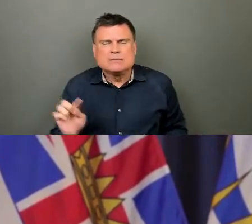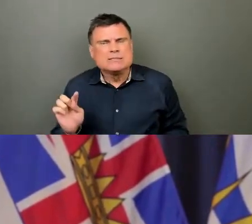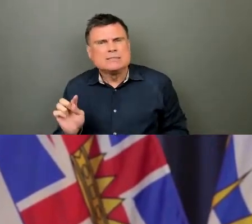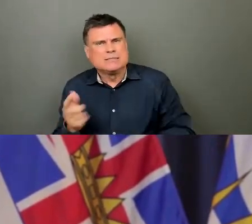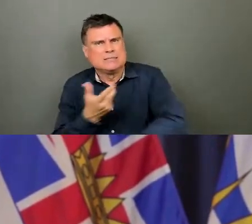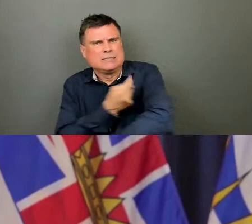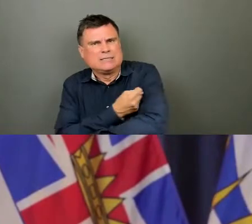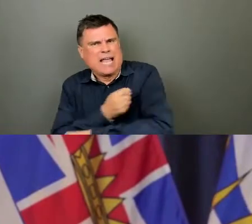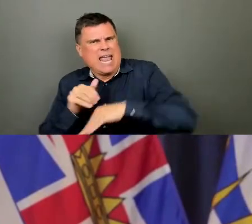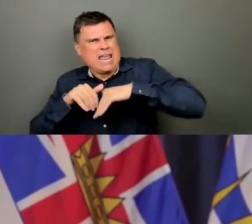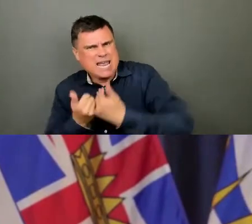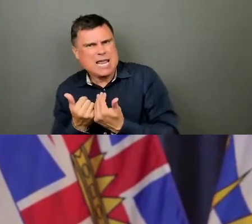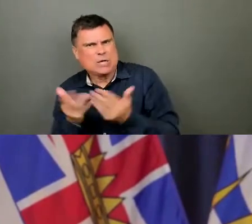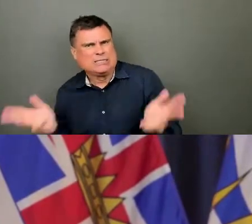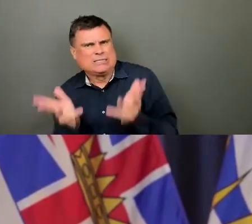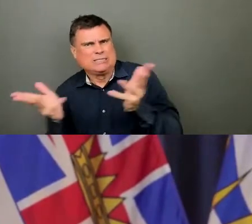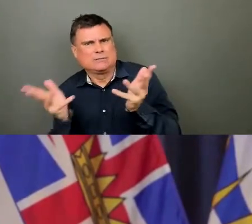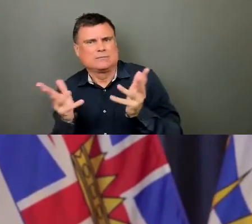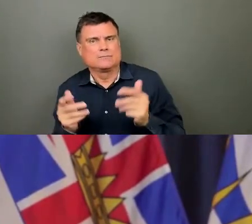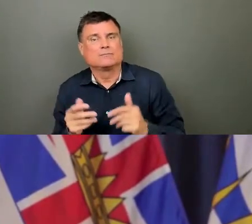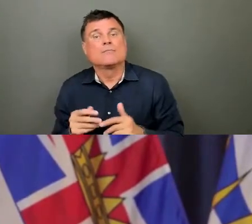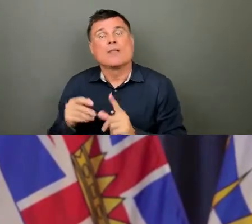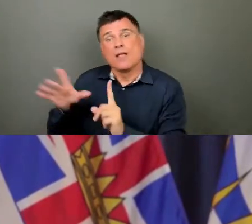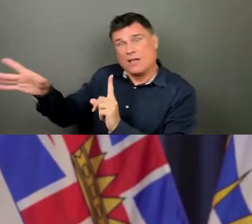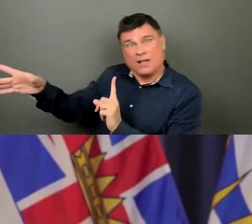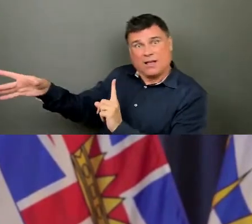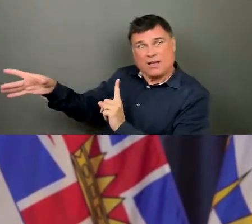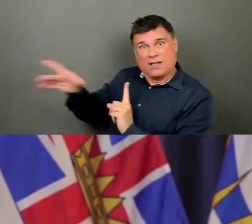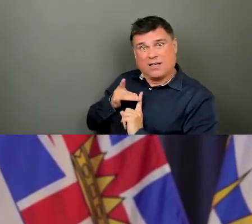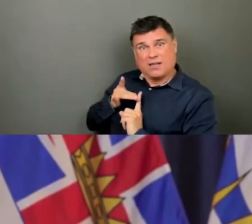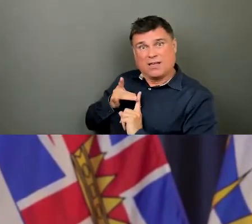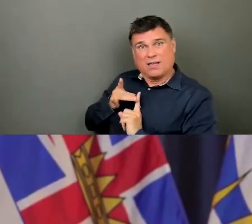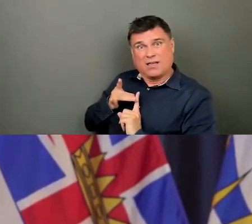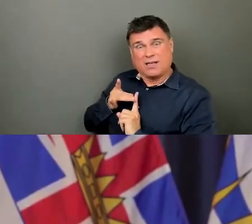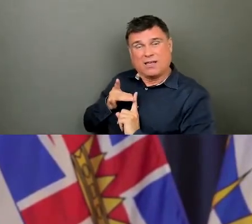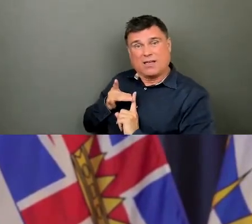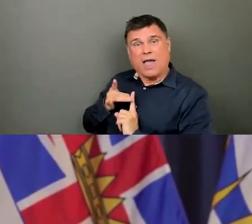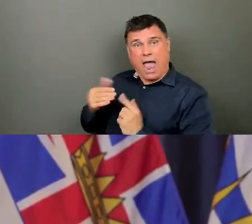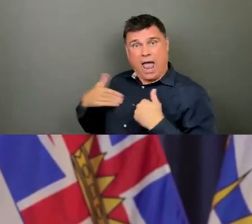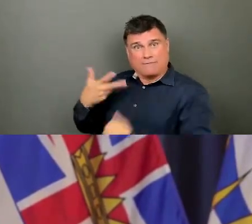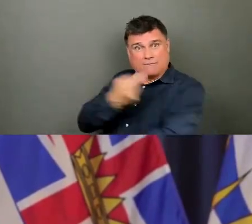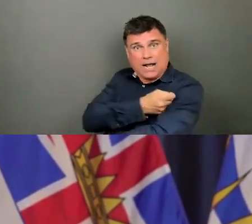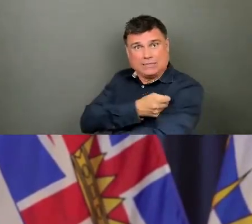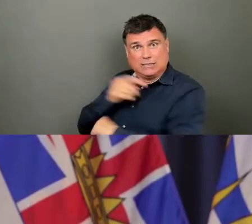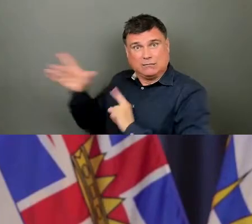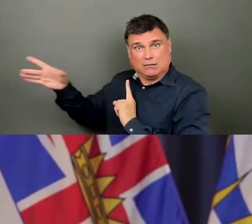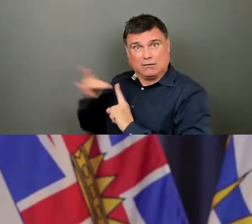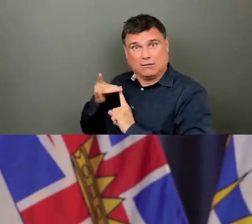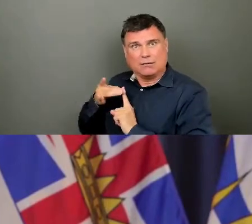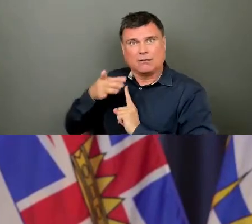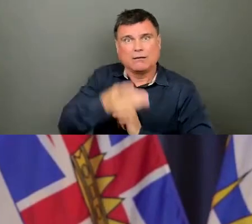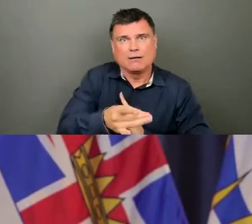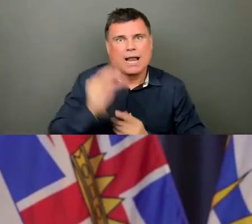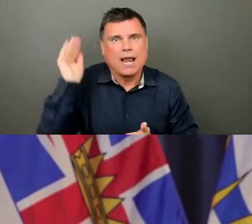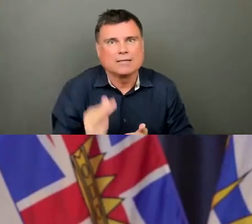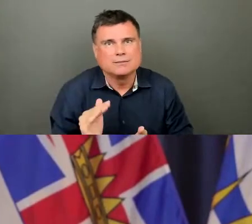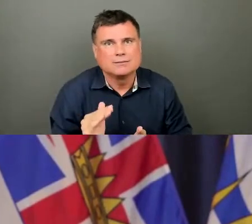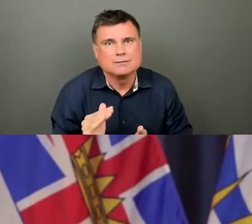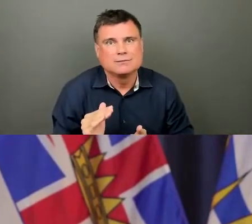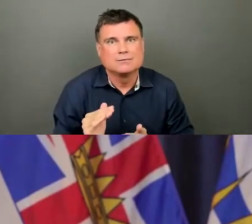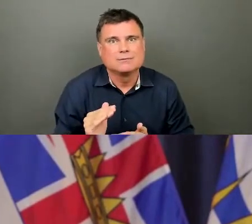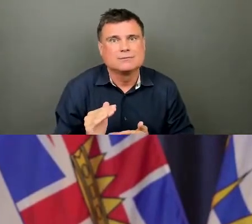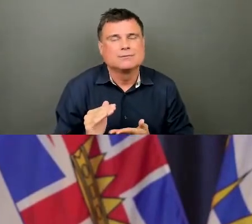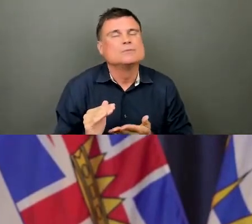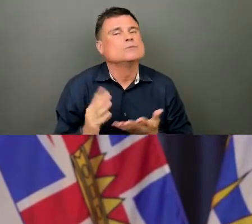to reduce transmission and increase vaccination, that will reduce transmission will flow from that, is to ensure that we